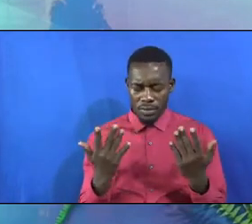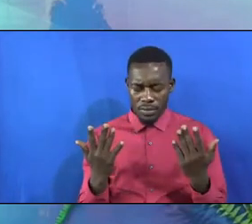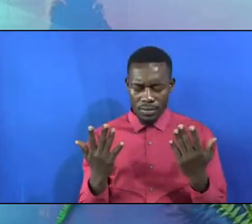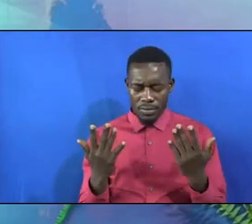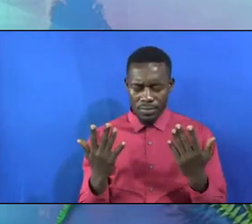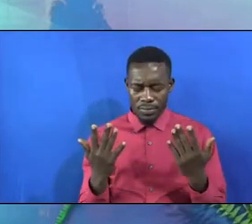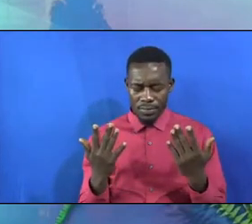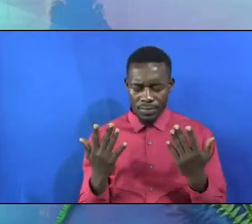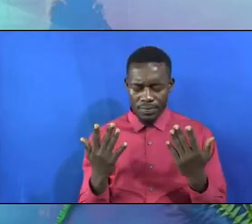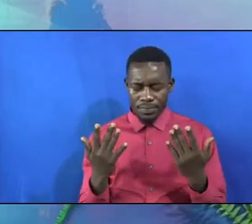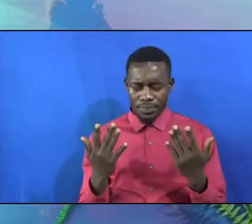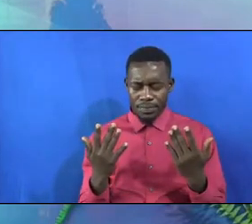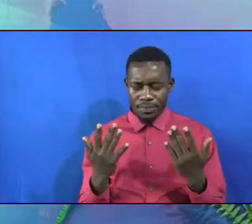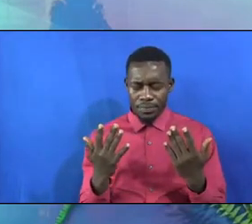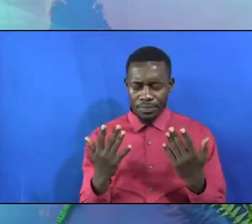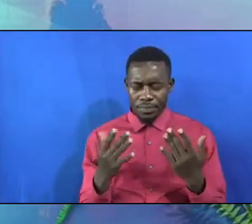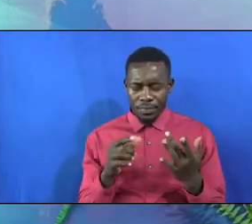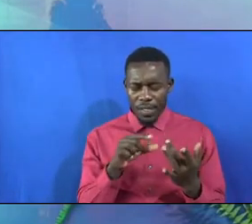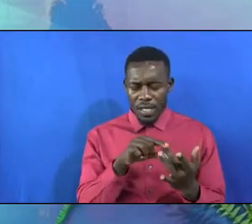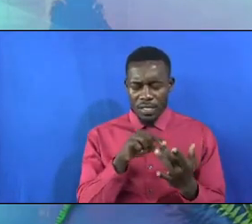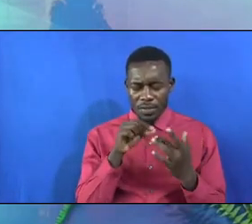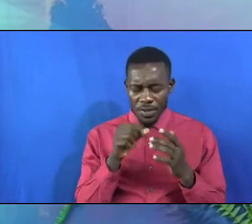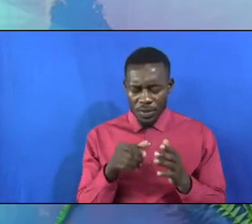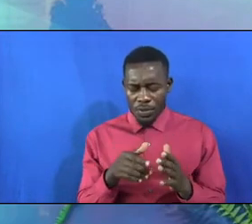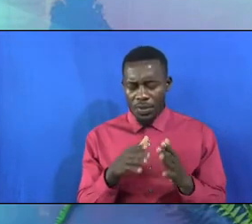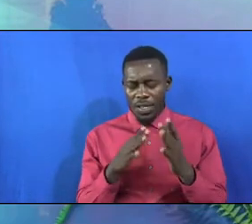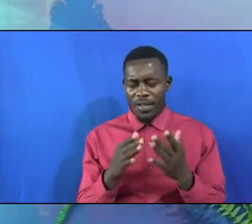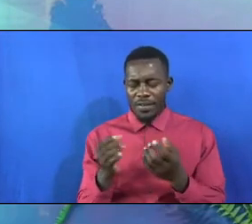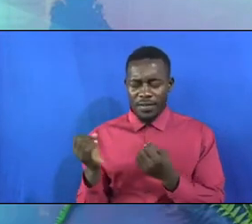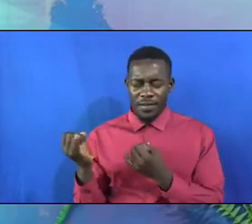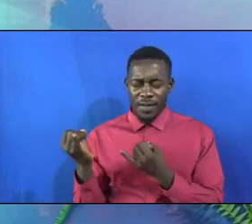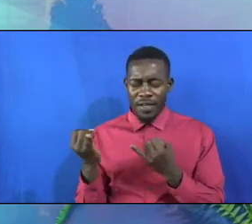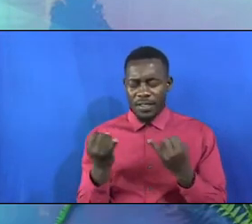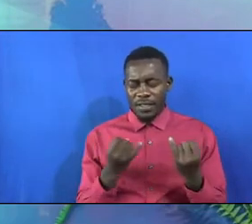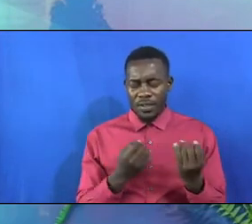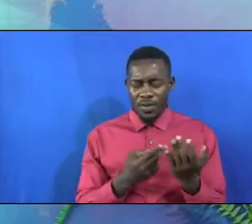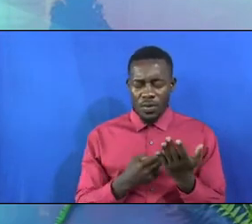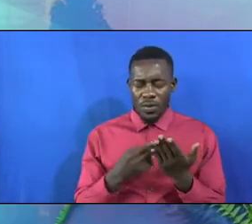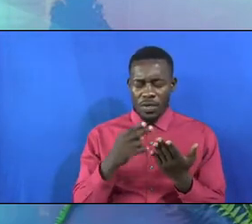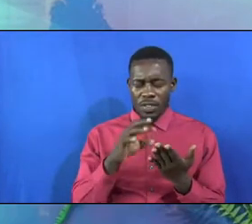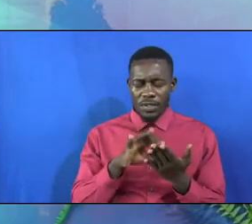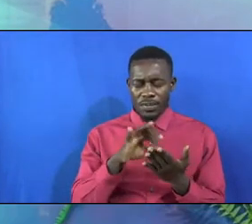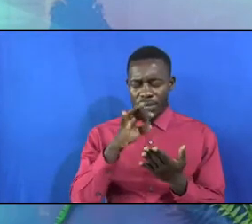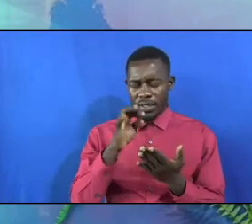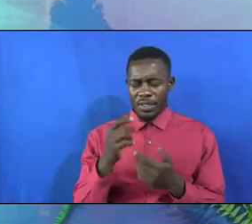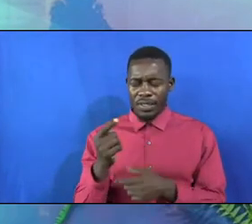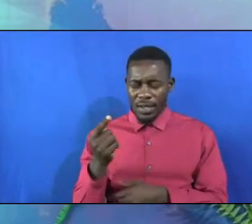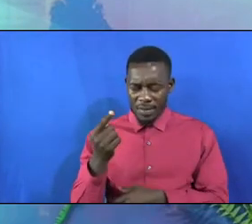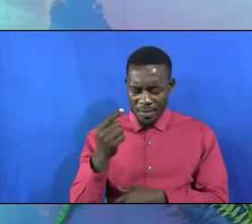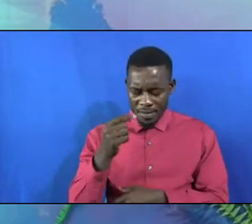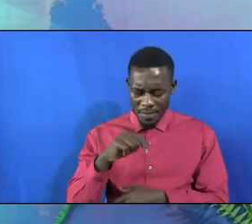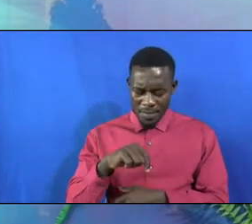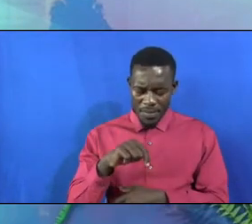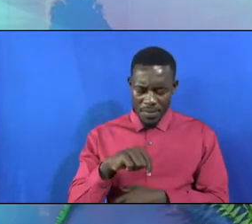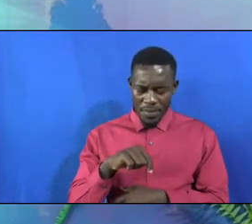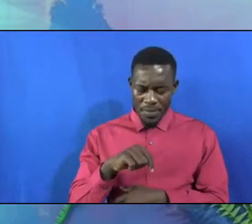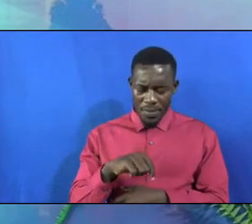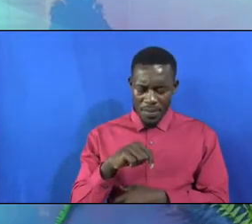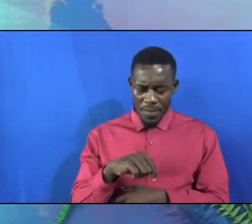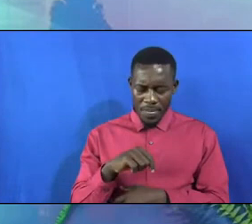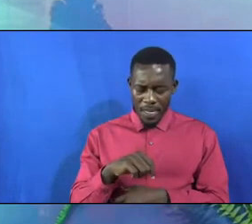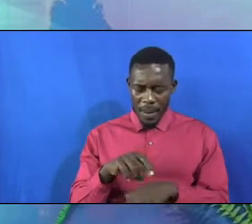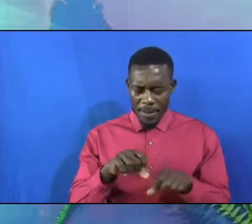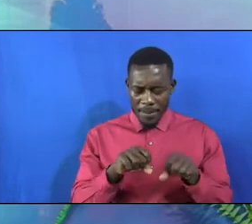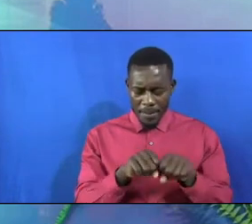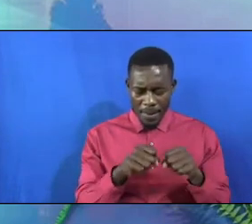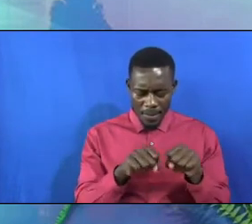to have a communion with you. And in a special way, we invite the presence and the power of your Holy Spirit to break